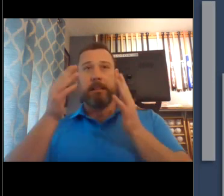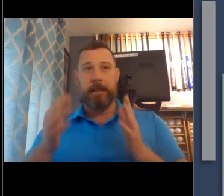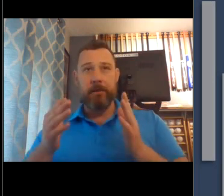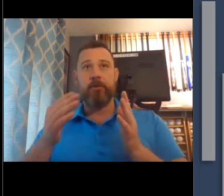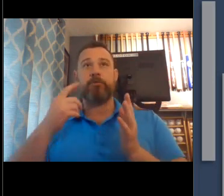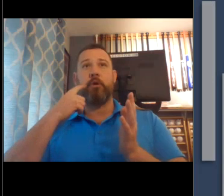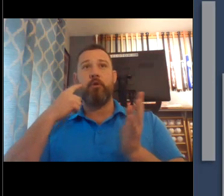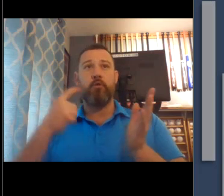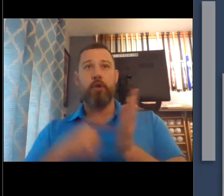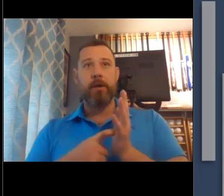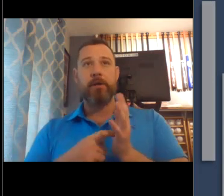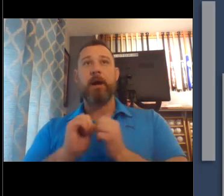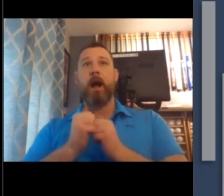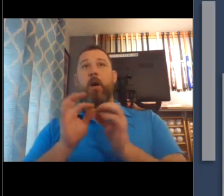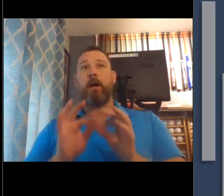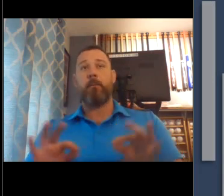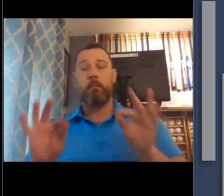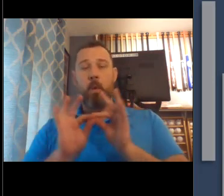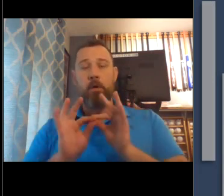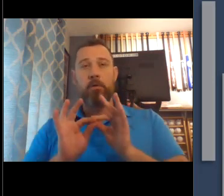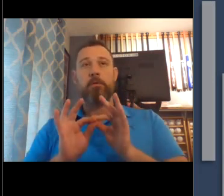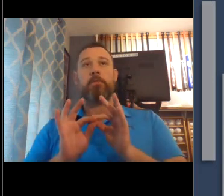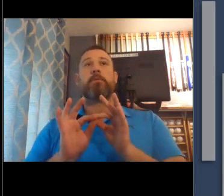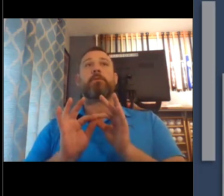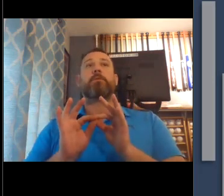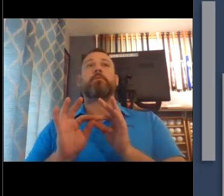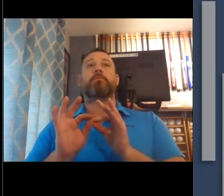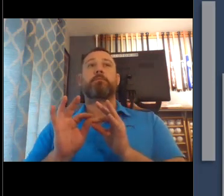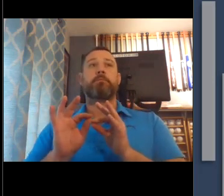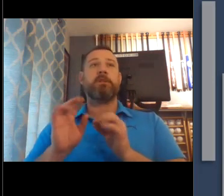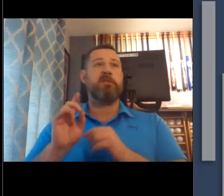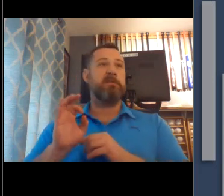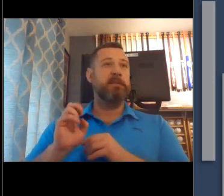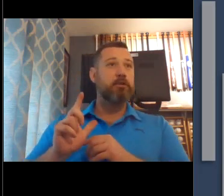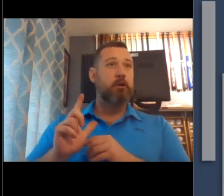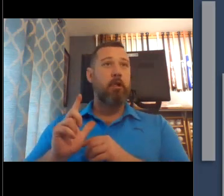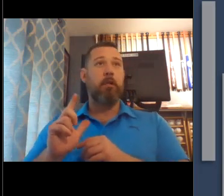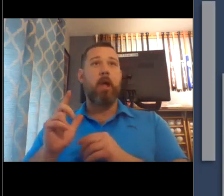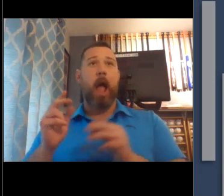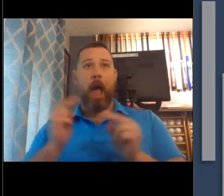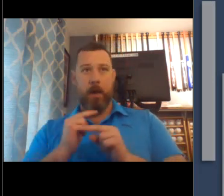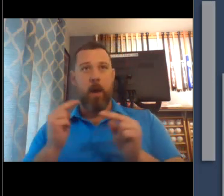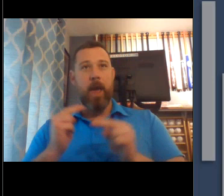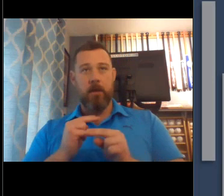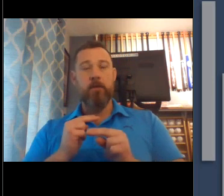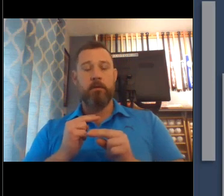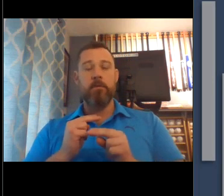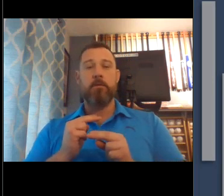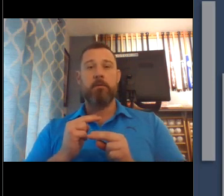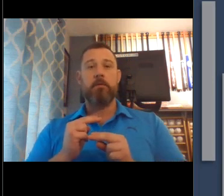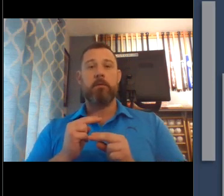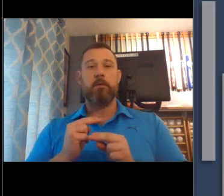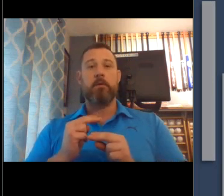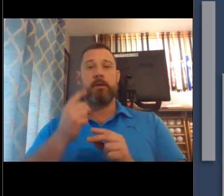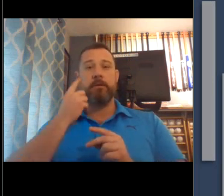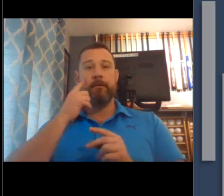recognizing how important this digital, or we're calling it a digital highway, is for